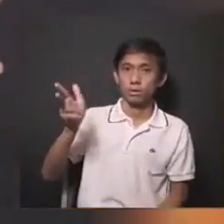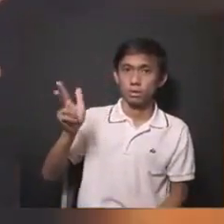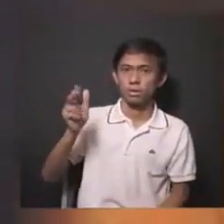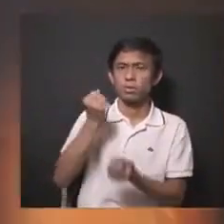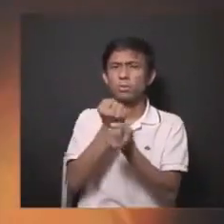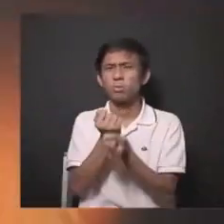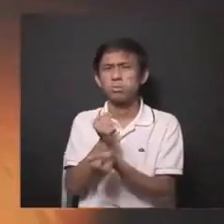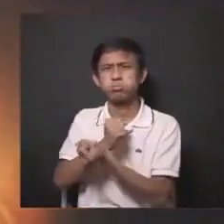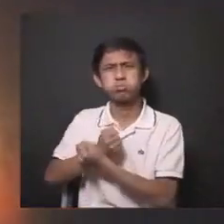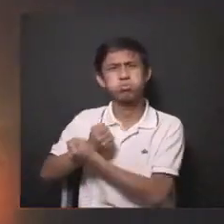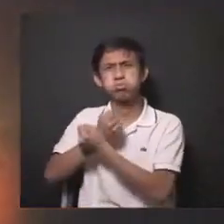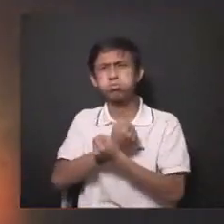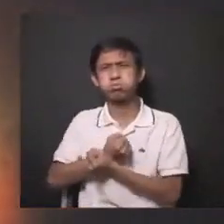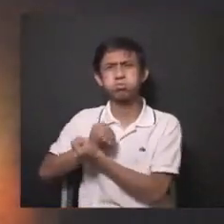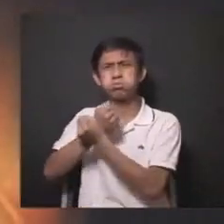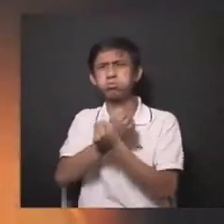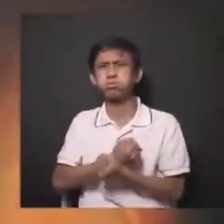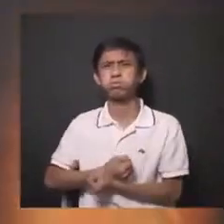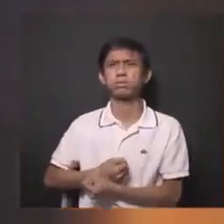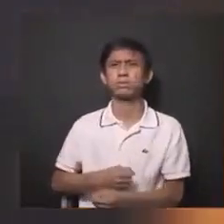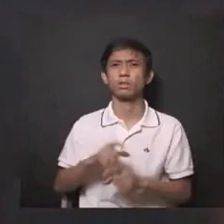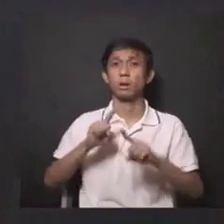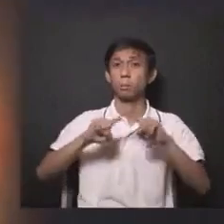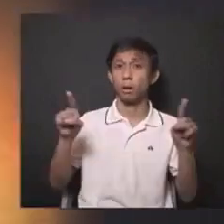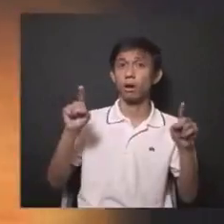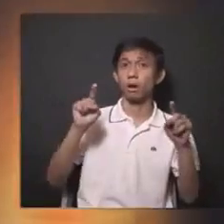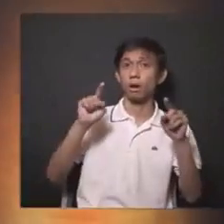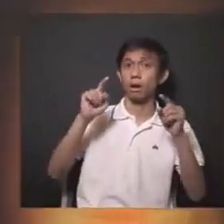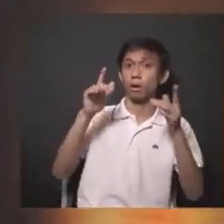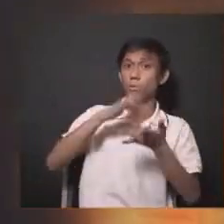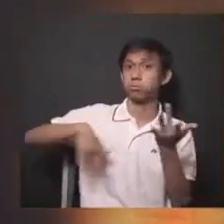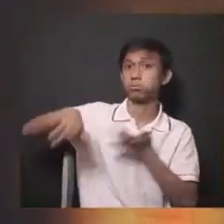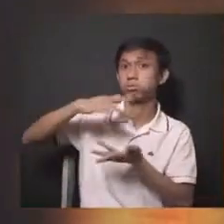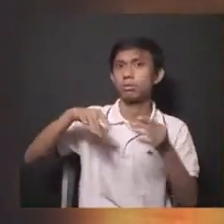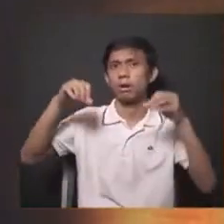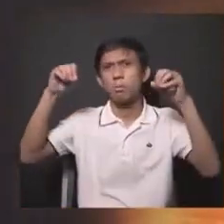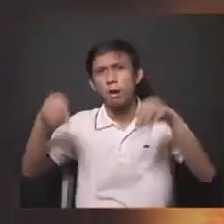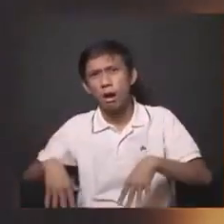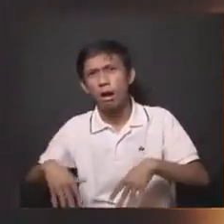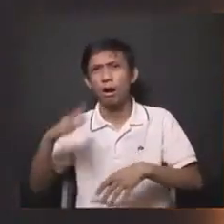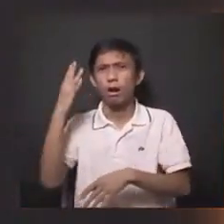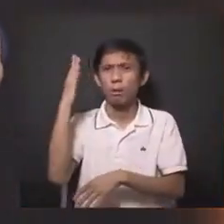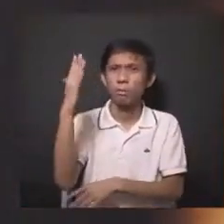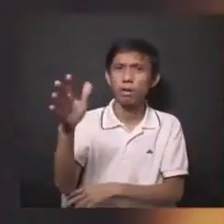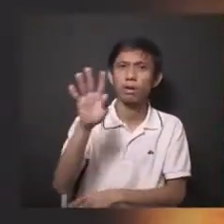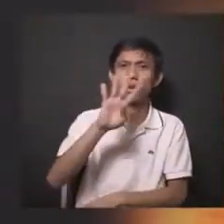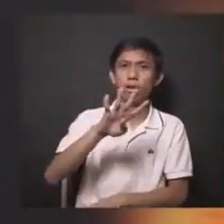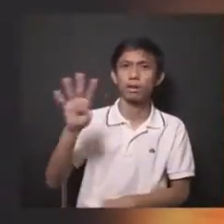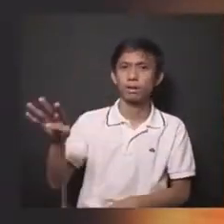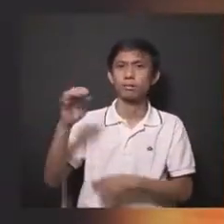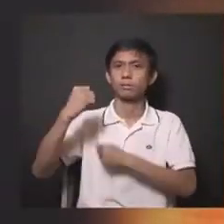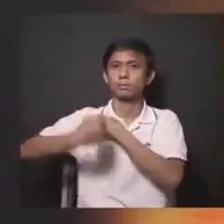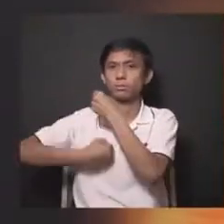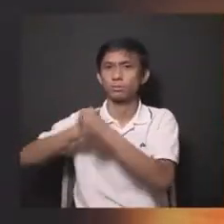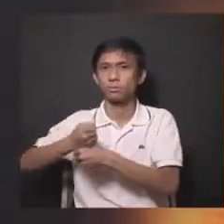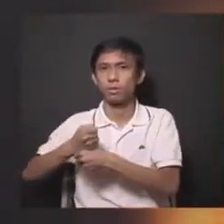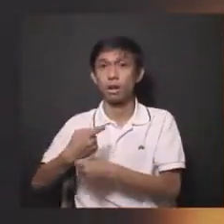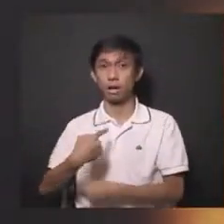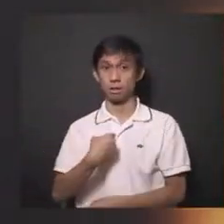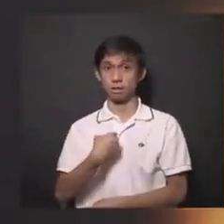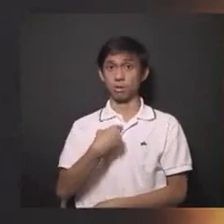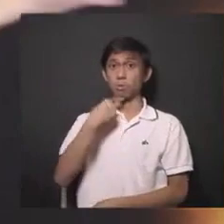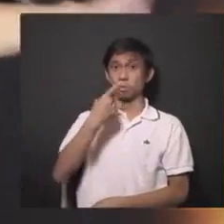for 40 more years. What am I trying to say to you today? We said this last week. Life is not a straight